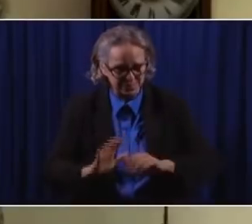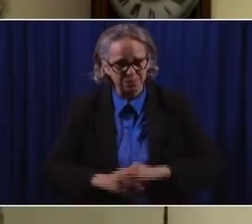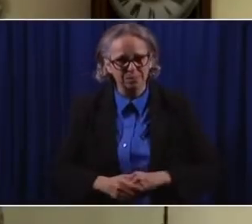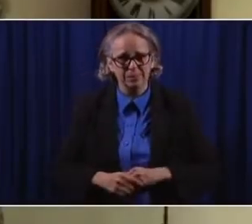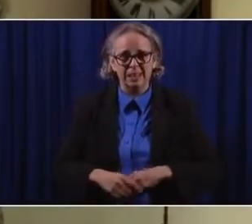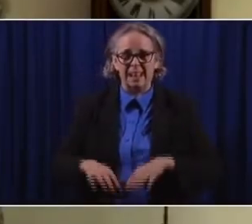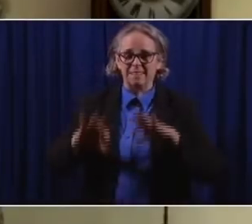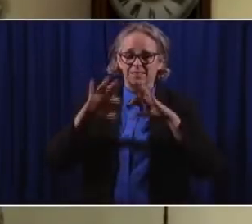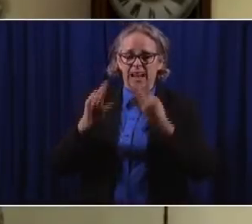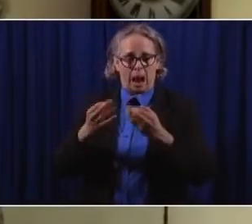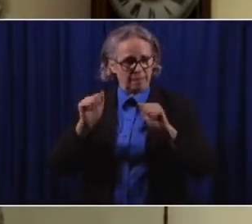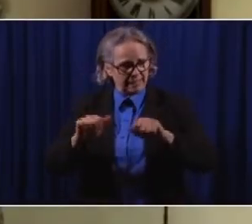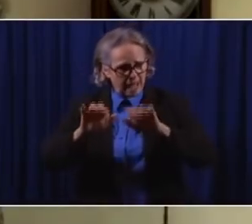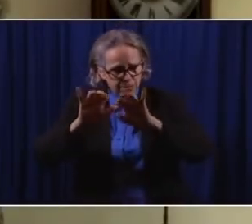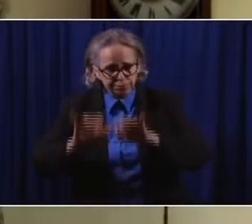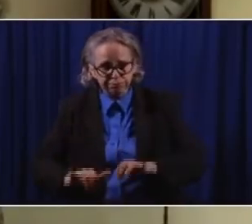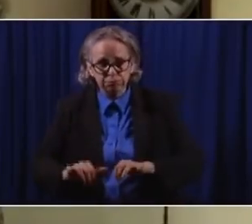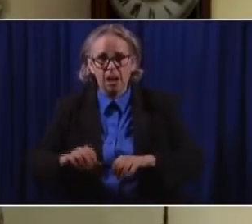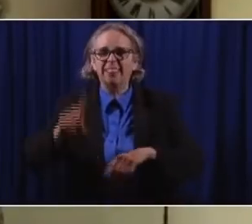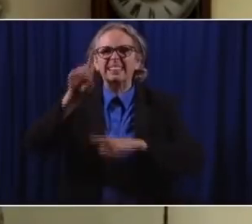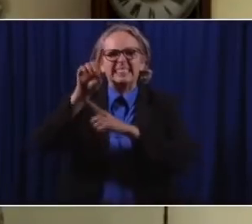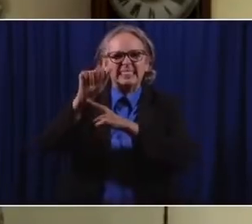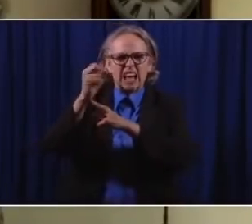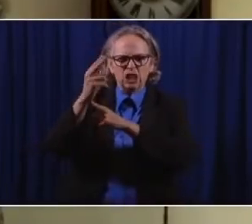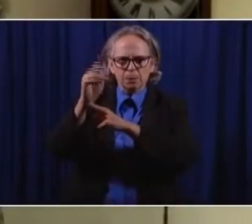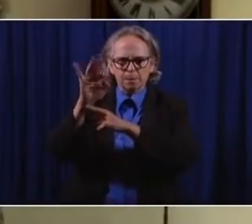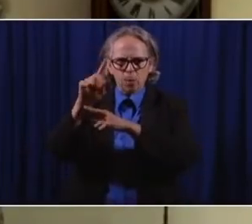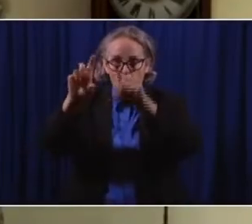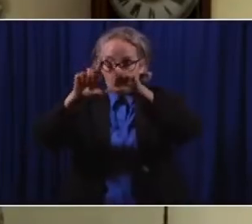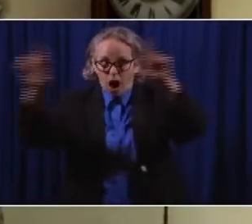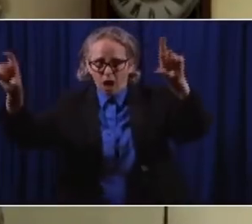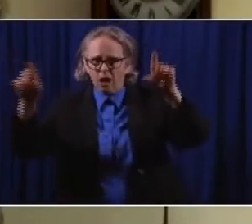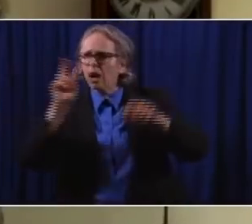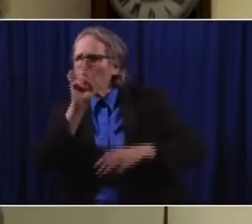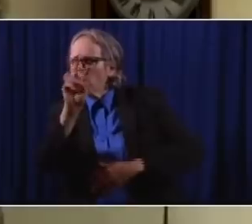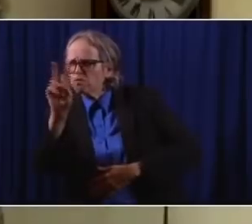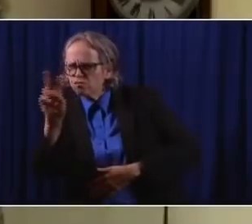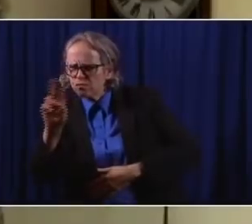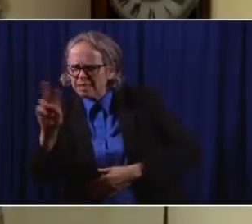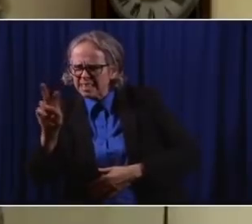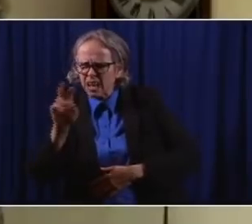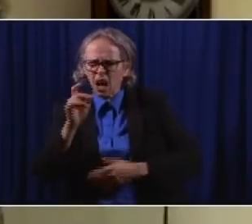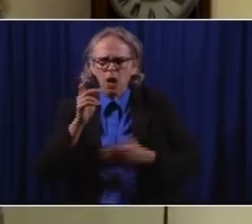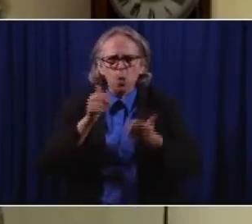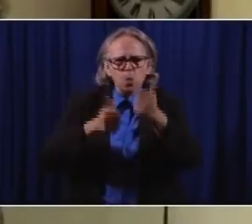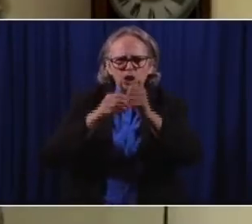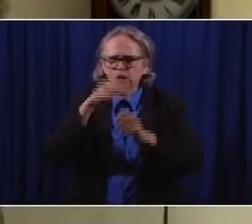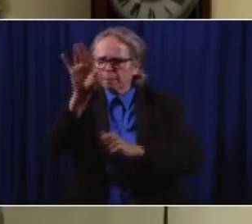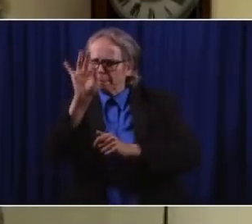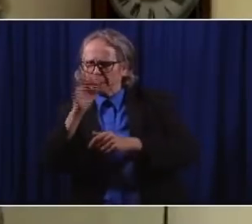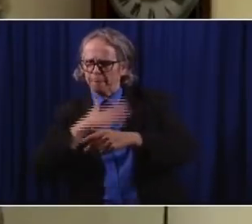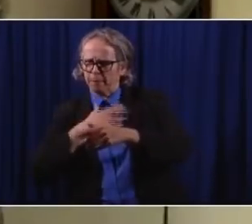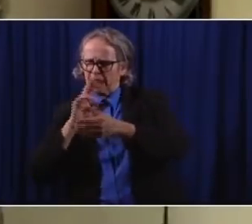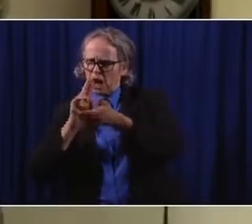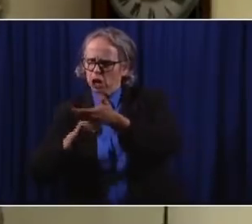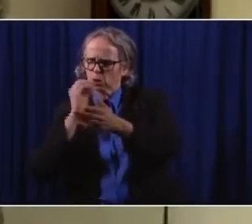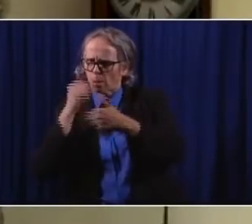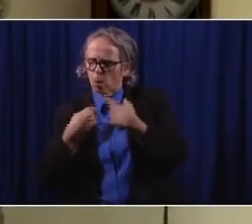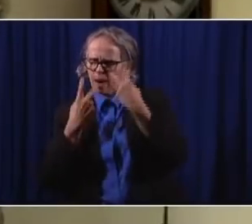see if they have a loved one in a particular nursing home. They can look that nursing home up and find it. And again, how do they find